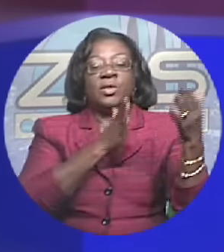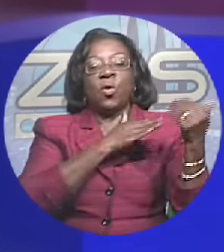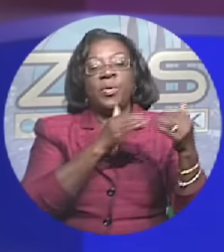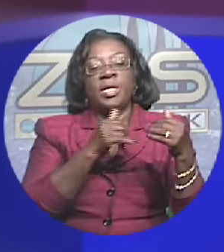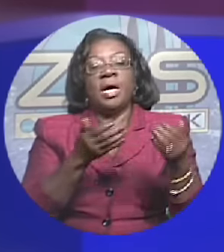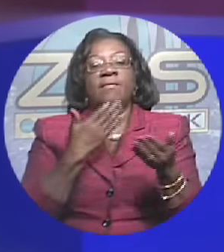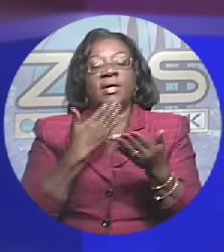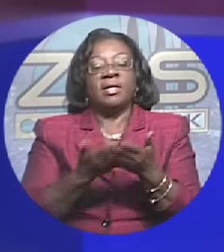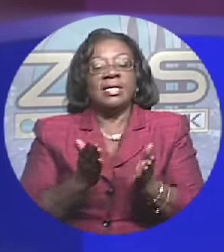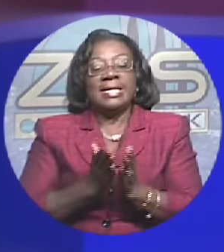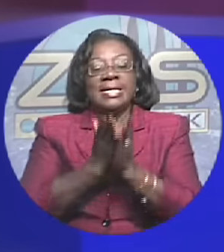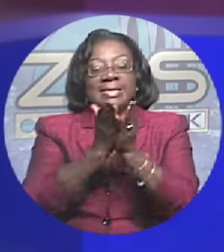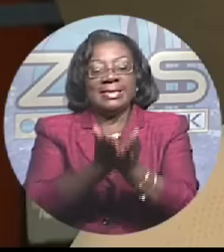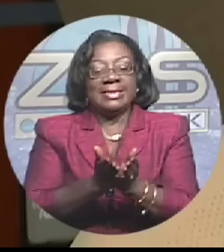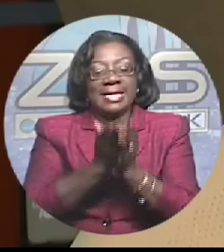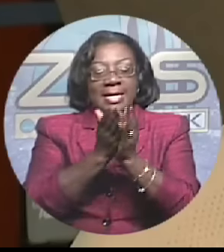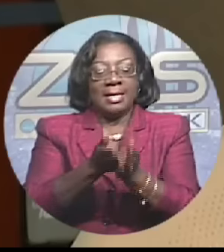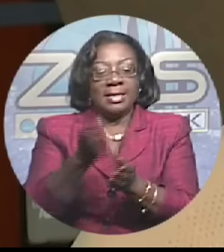season.